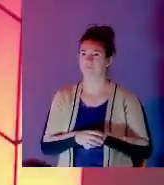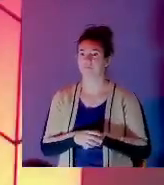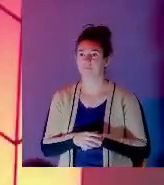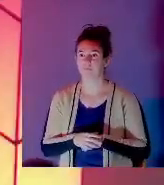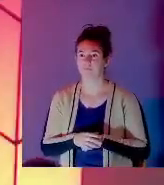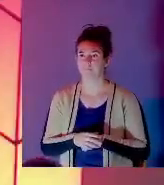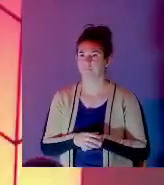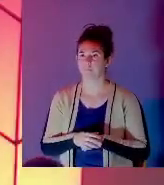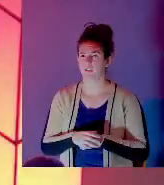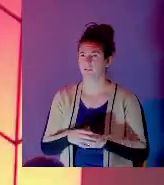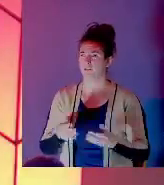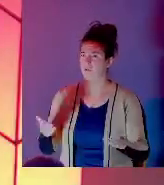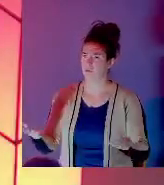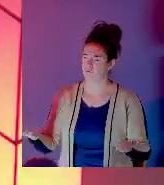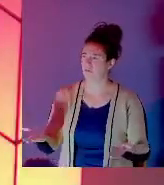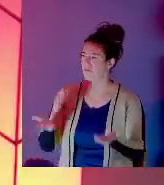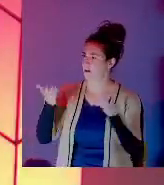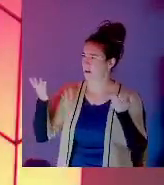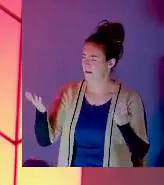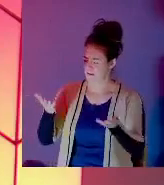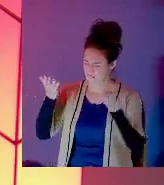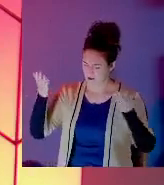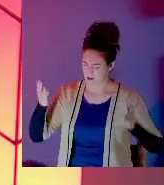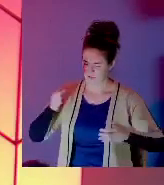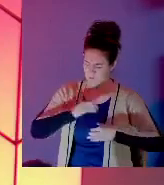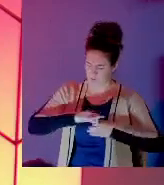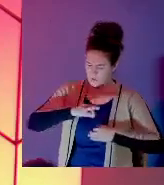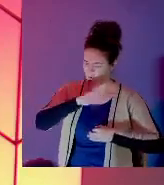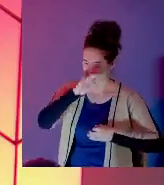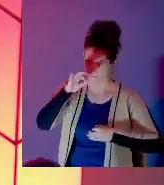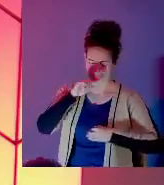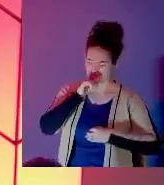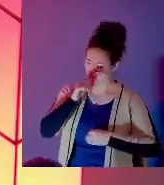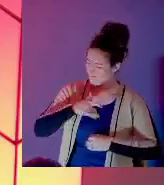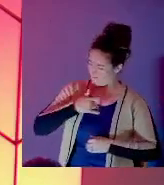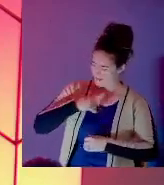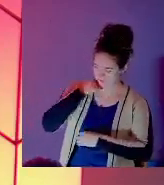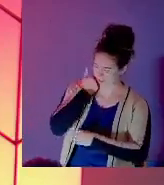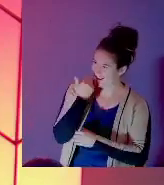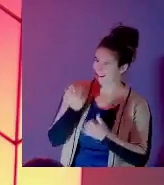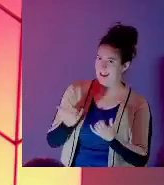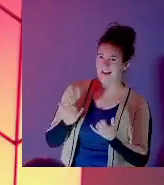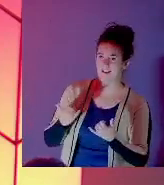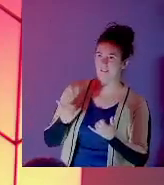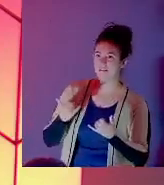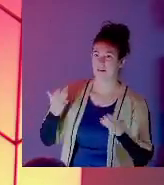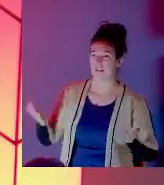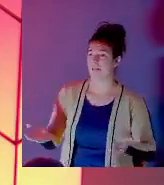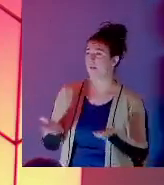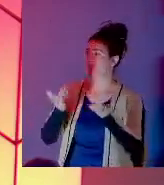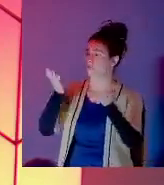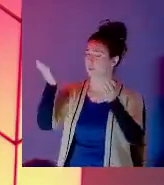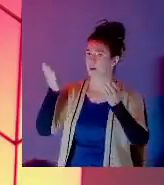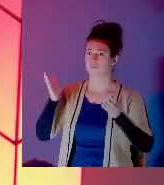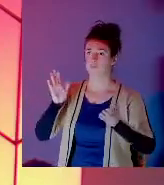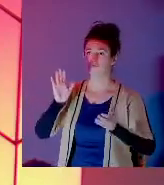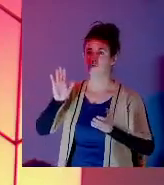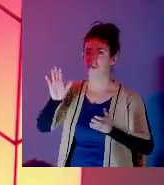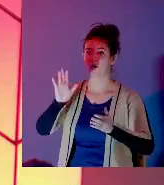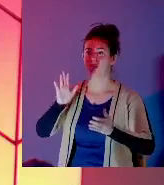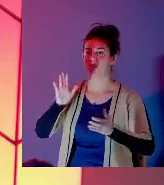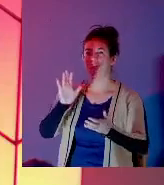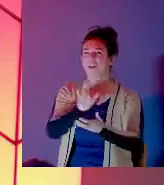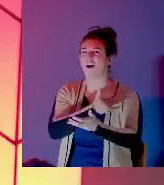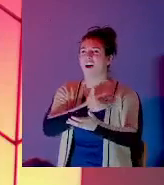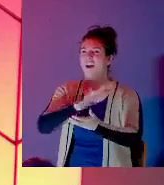Oh, come on, my soul. Oh, don't you get shy on me. Lift up your song, 'cause you've got